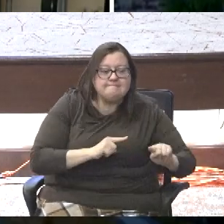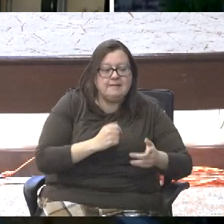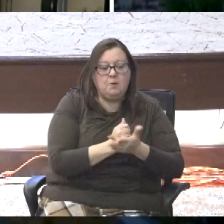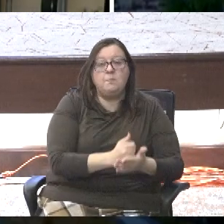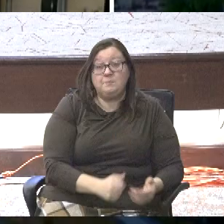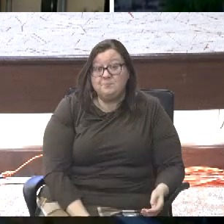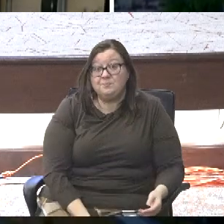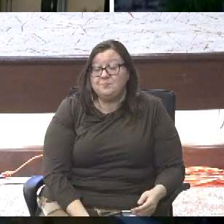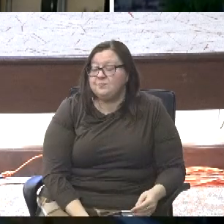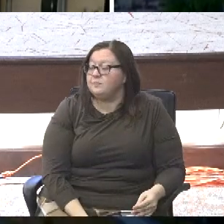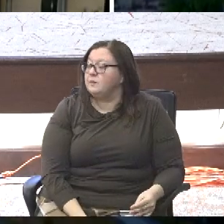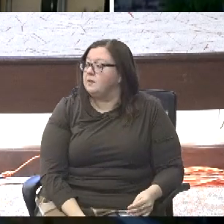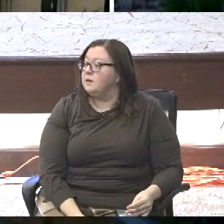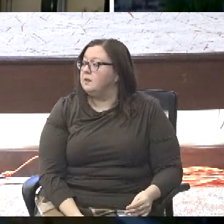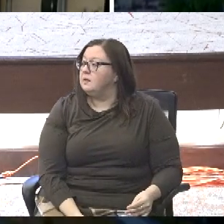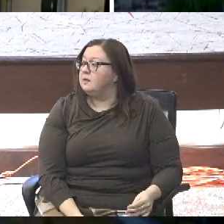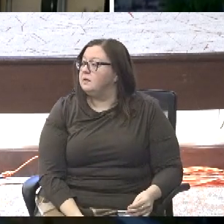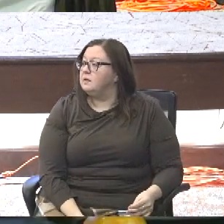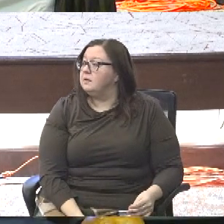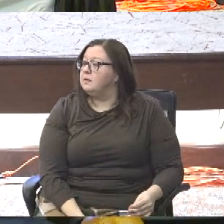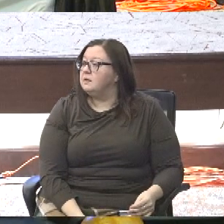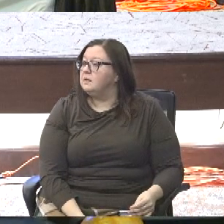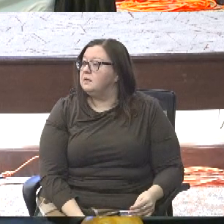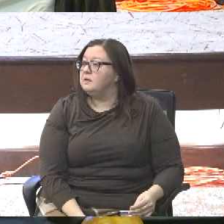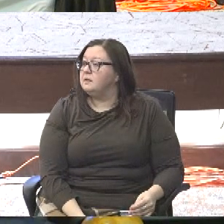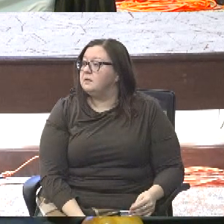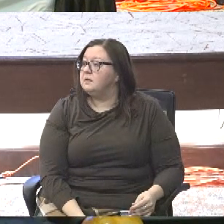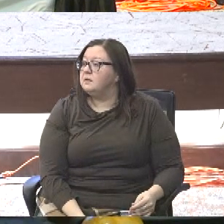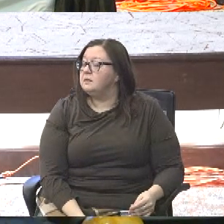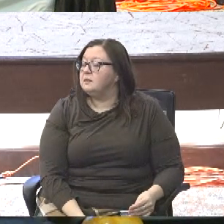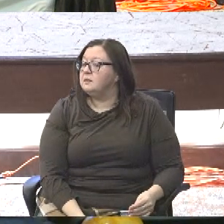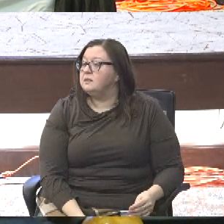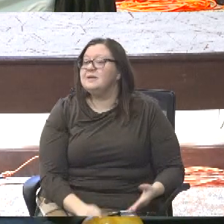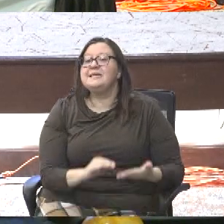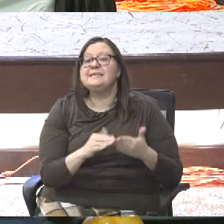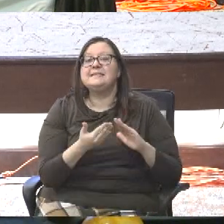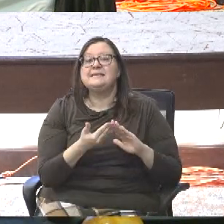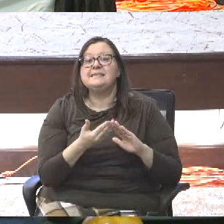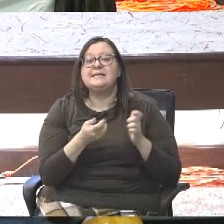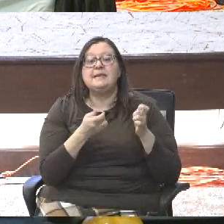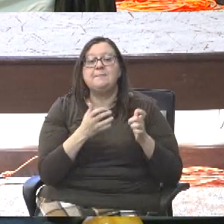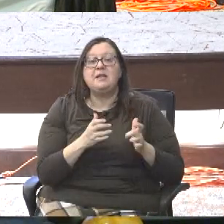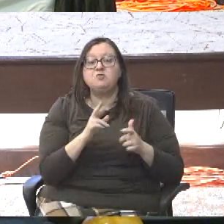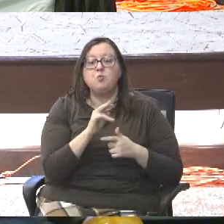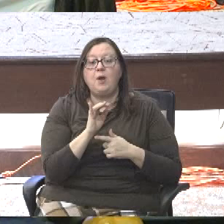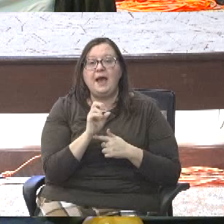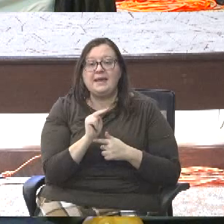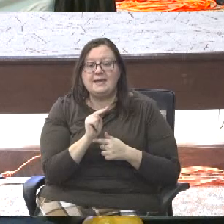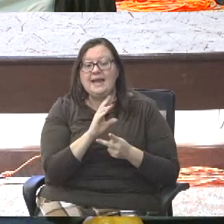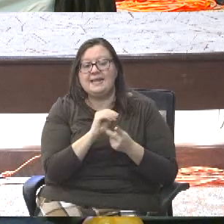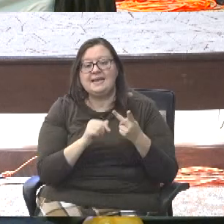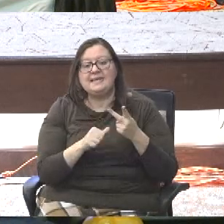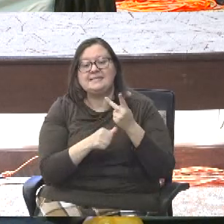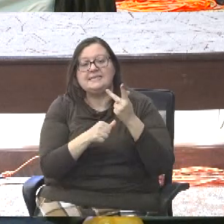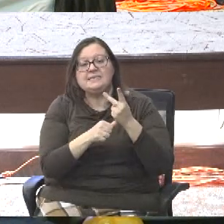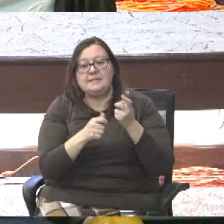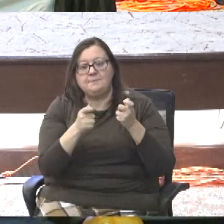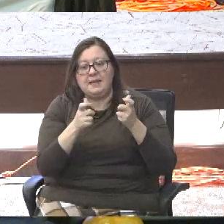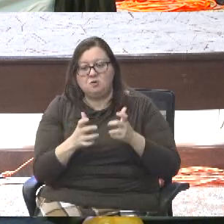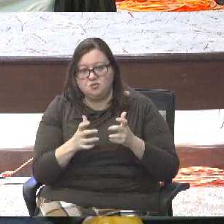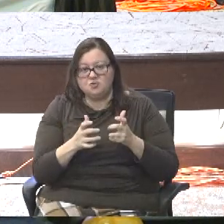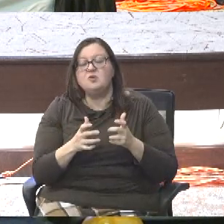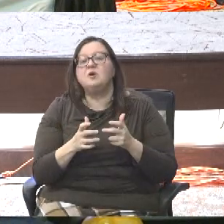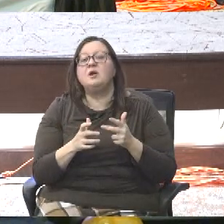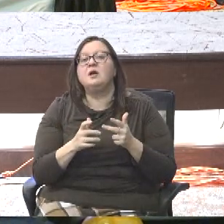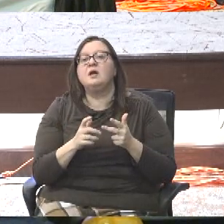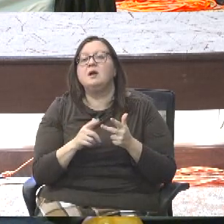Our city manager and assistant city manager, Ryan Holt, I know he's been shepherding this process. Derek from facilities